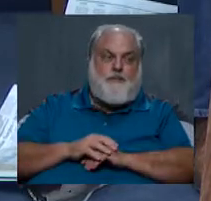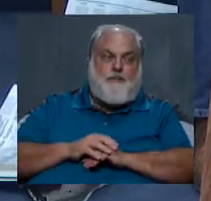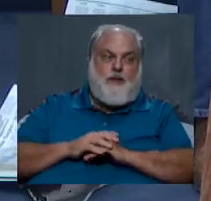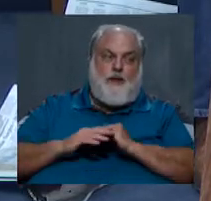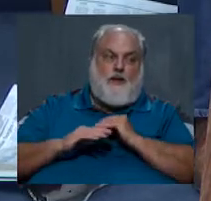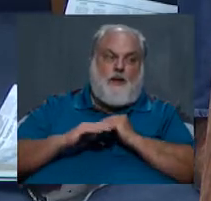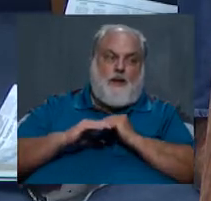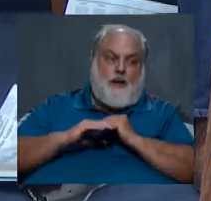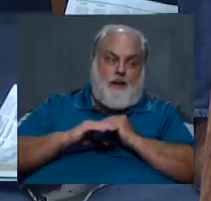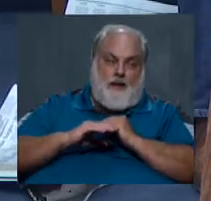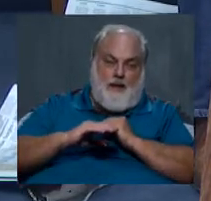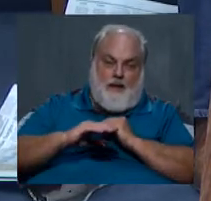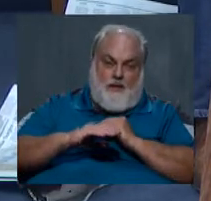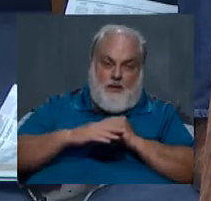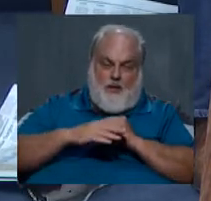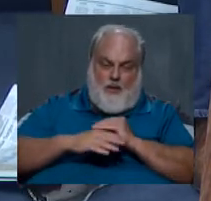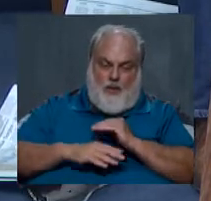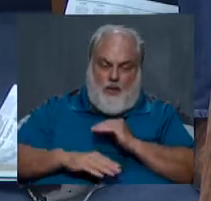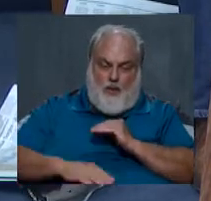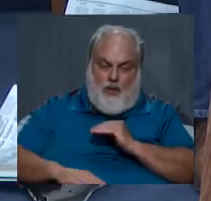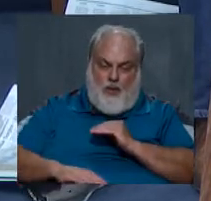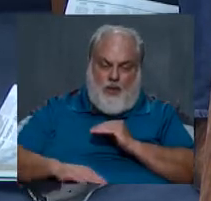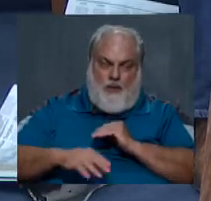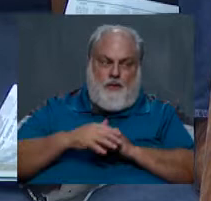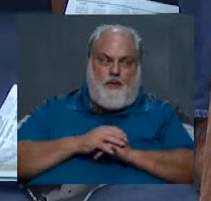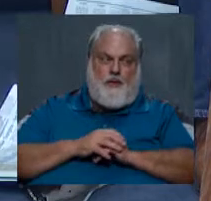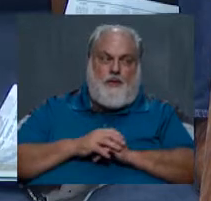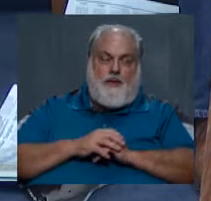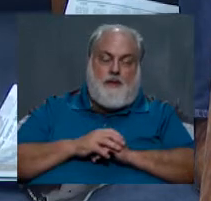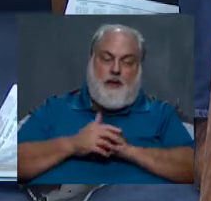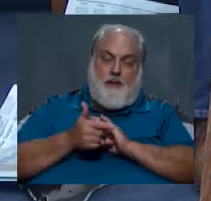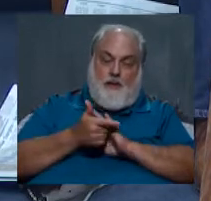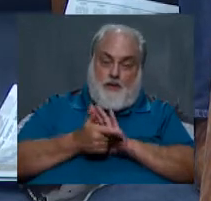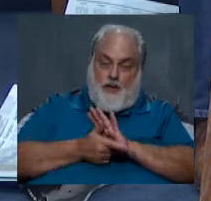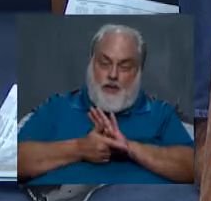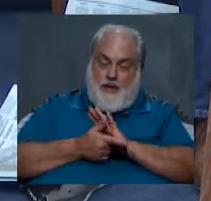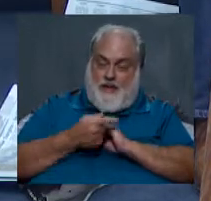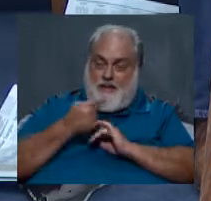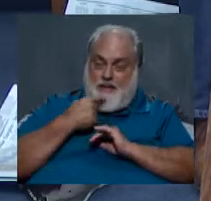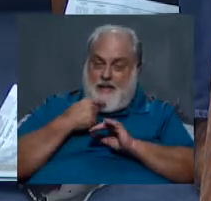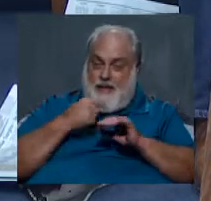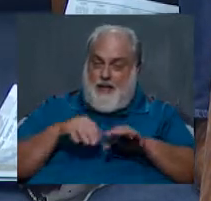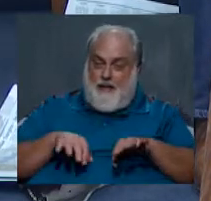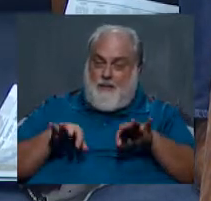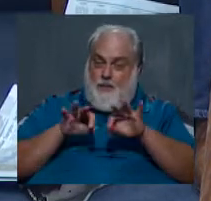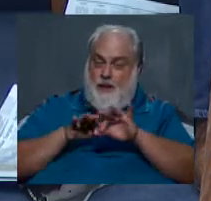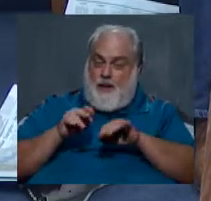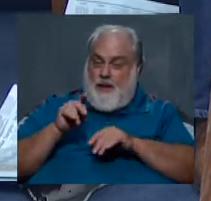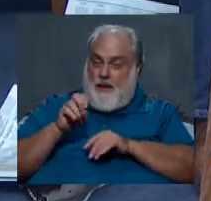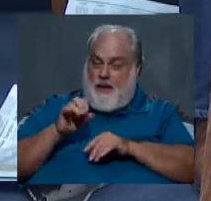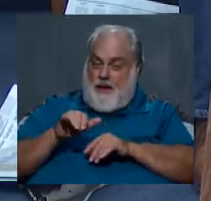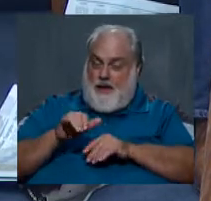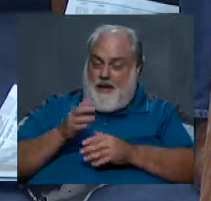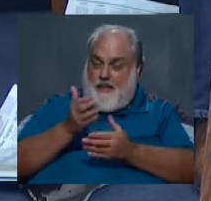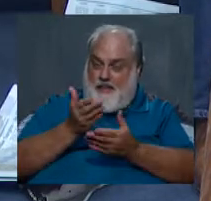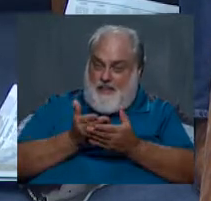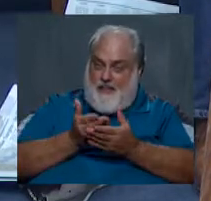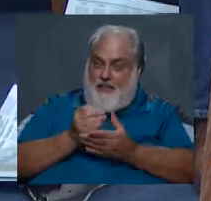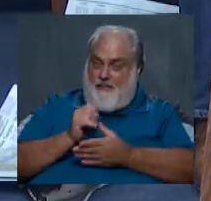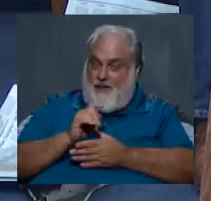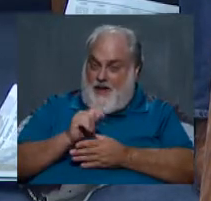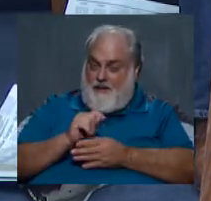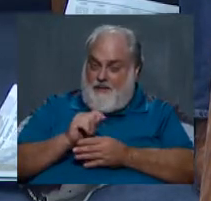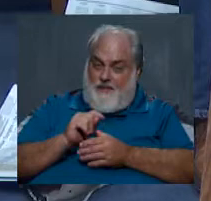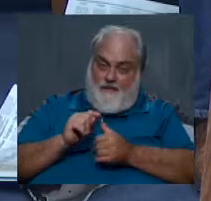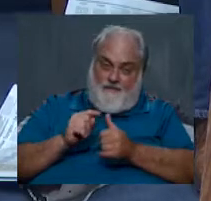ground, lower ground. And his attorney said something that was key, and I made a note of it. He said the facts. The number